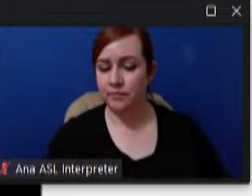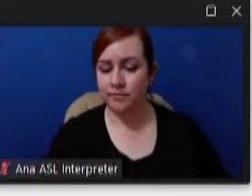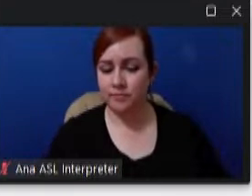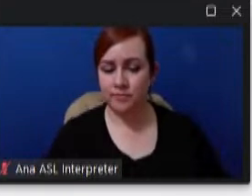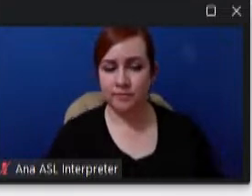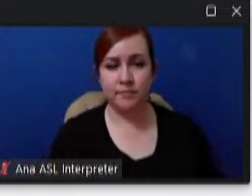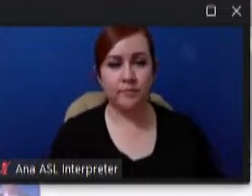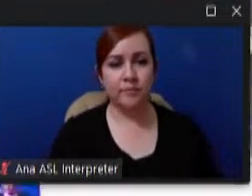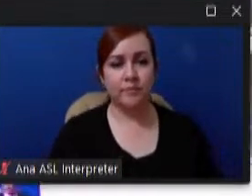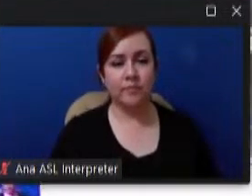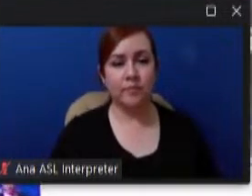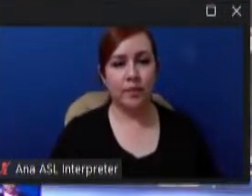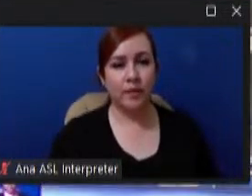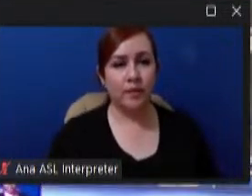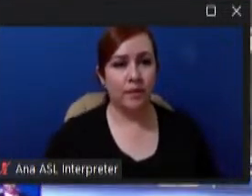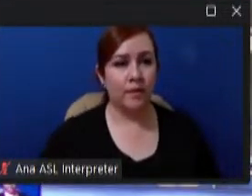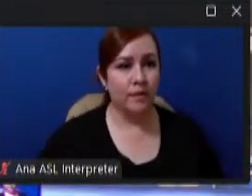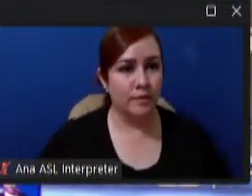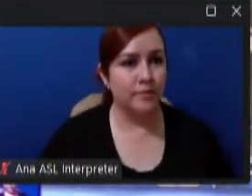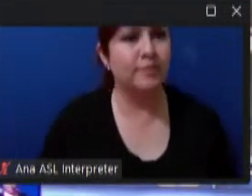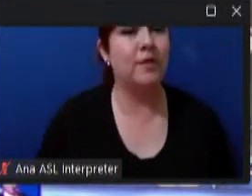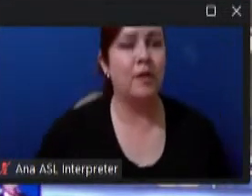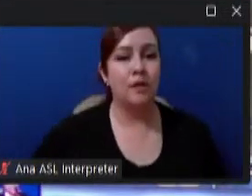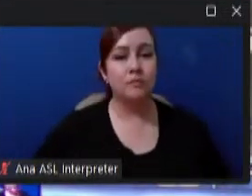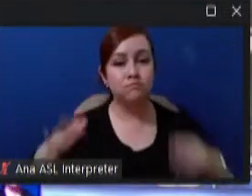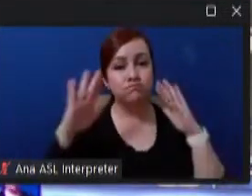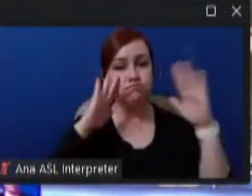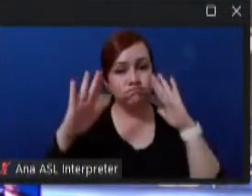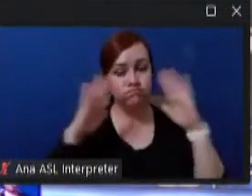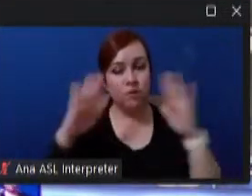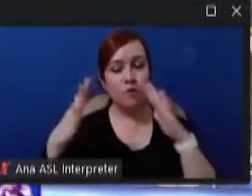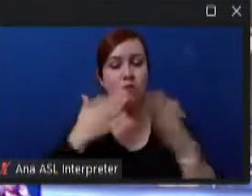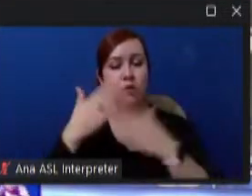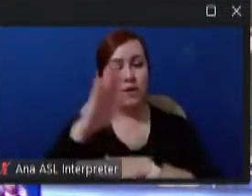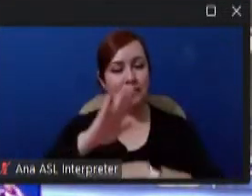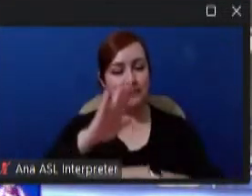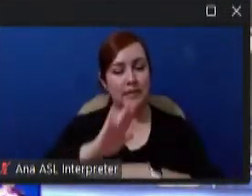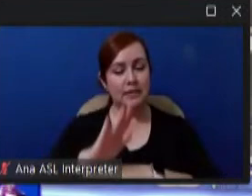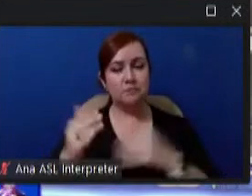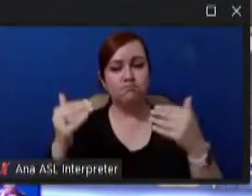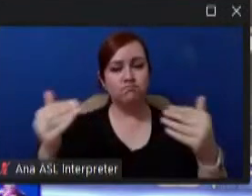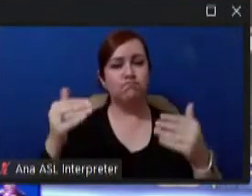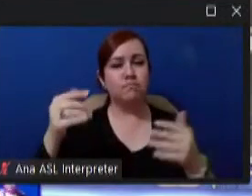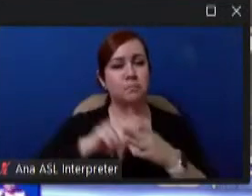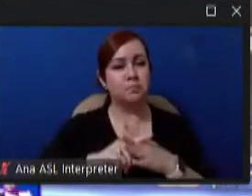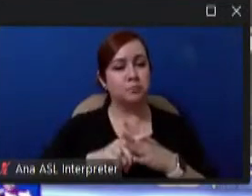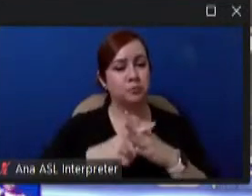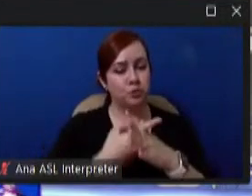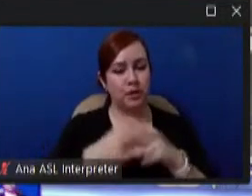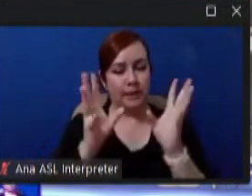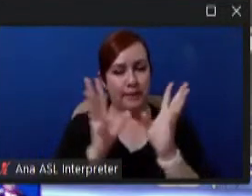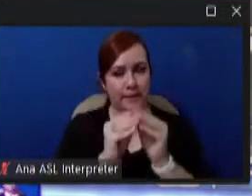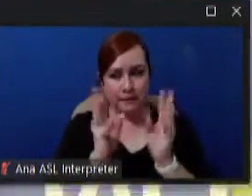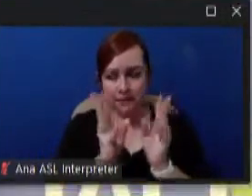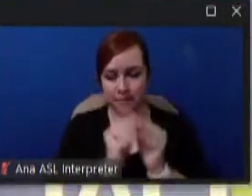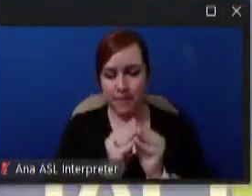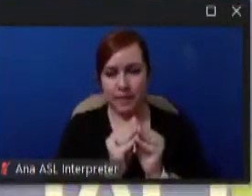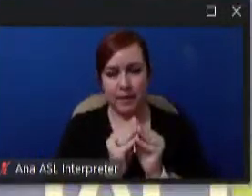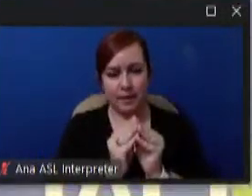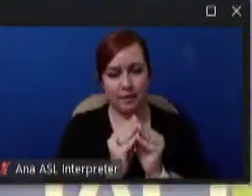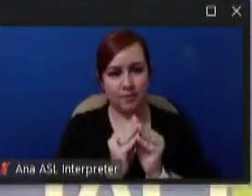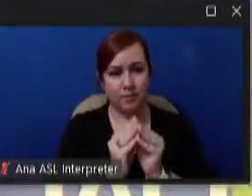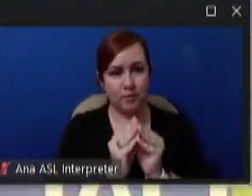I hereby call to order hearing 12 of the 188th regular